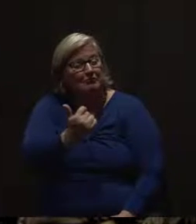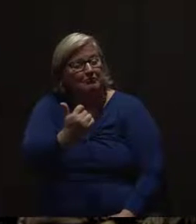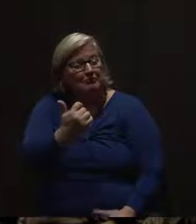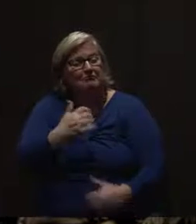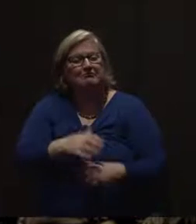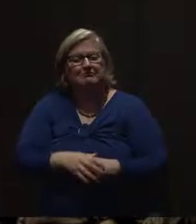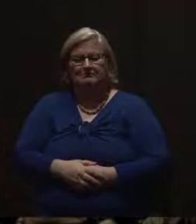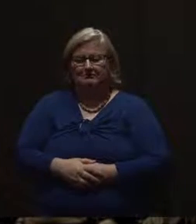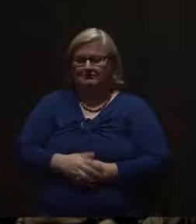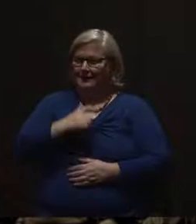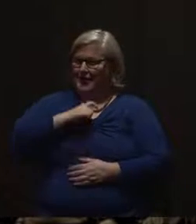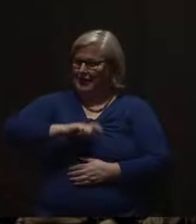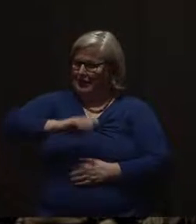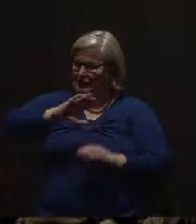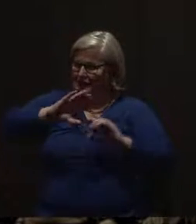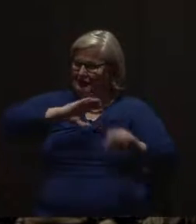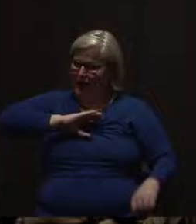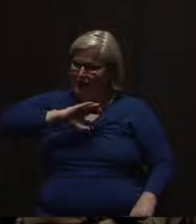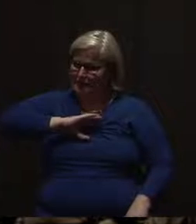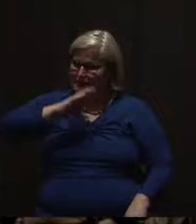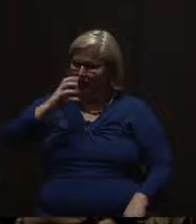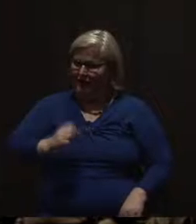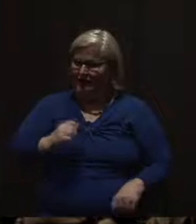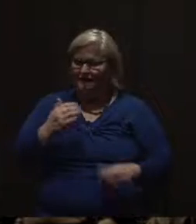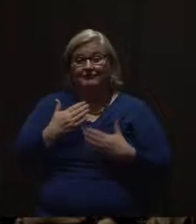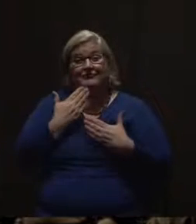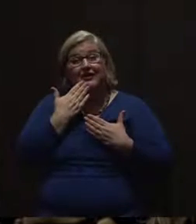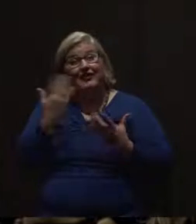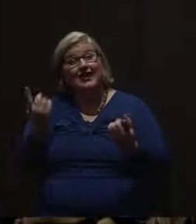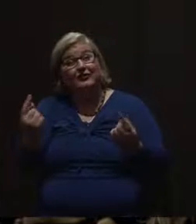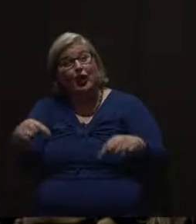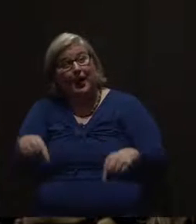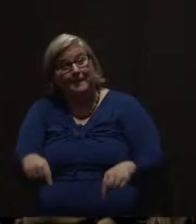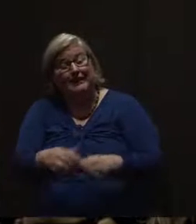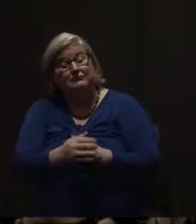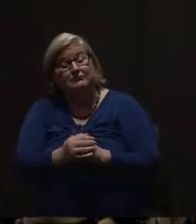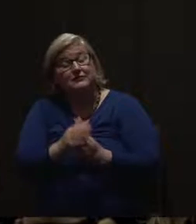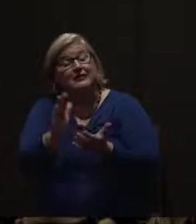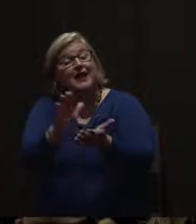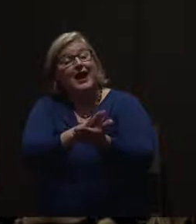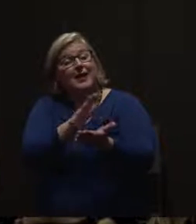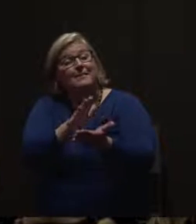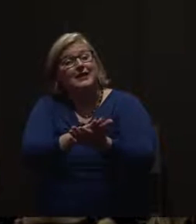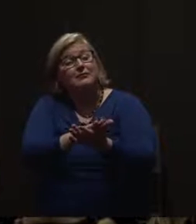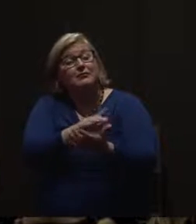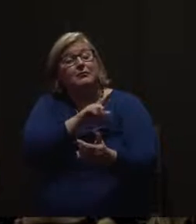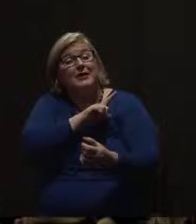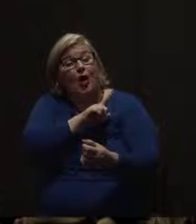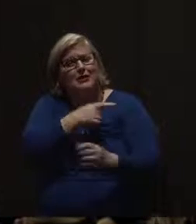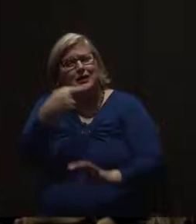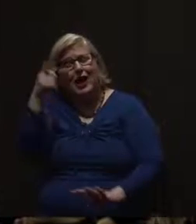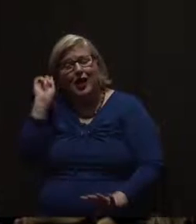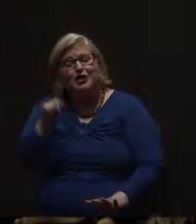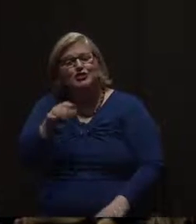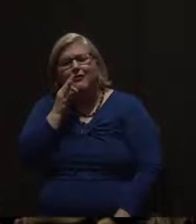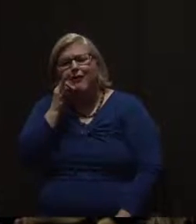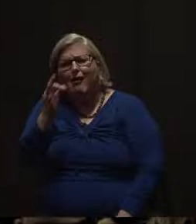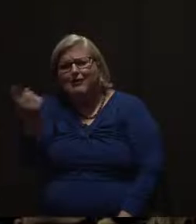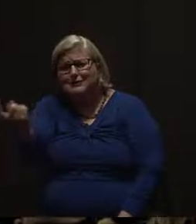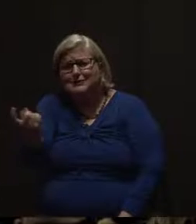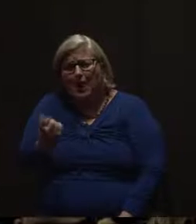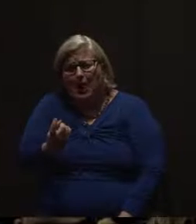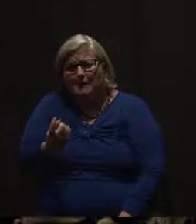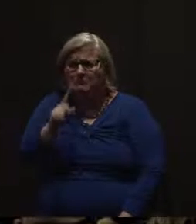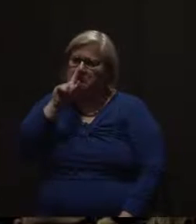see. A very warm welcome to you, dear Mithu. And I'm very happy that you're here, because we invited her last year and Corona prevented